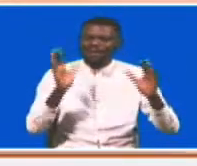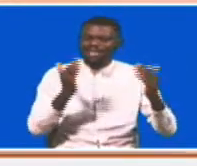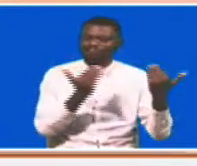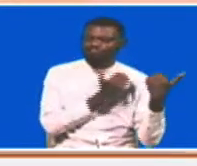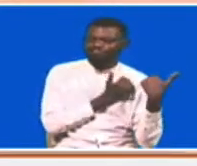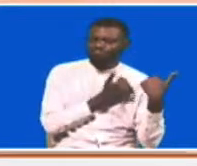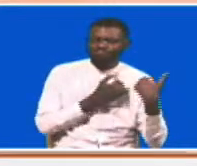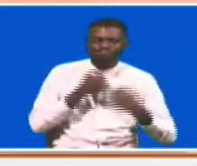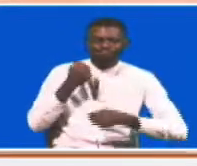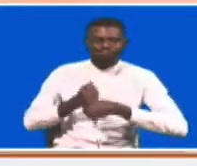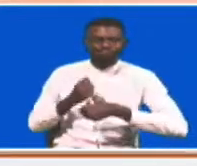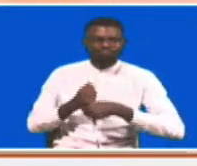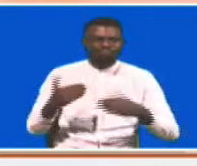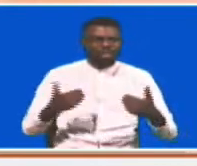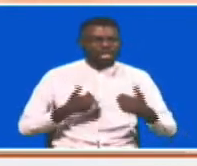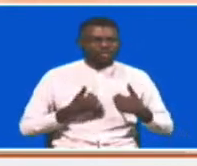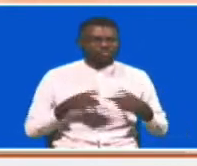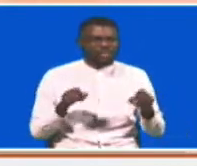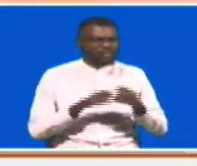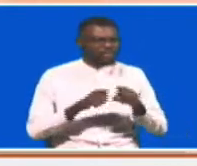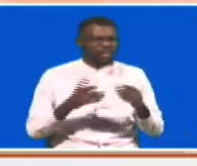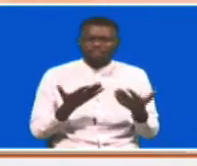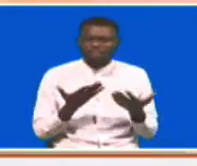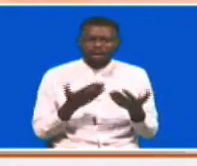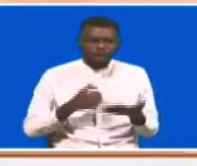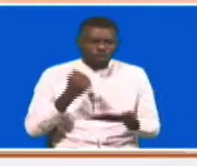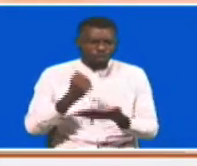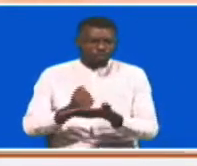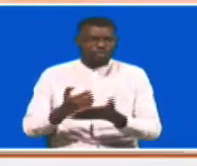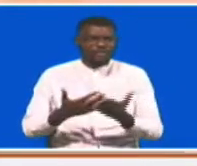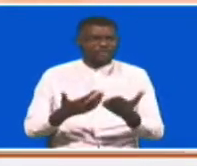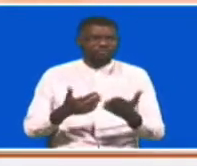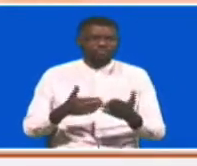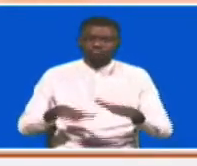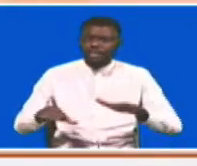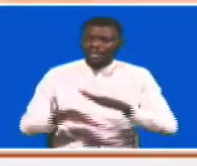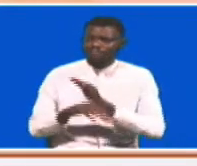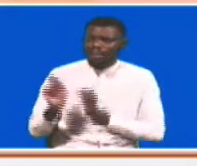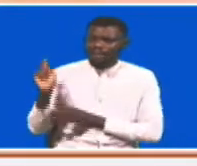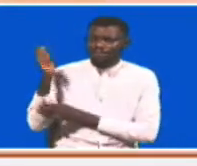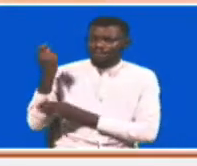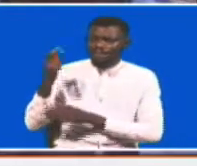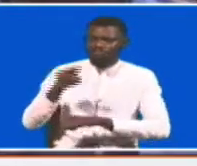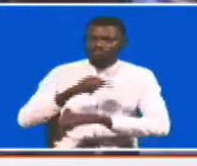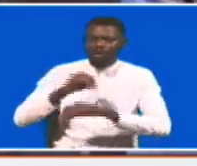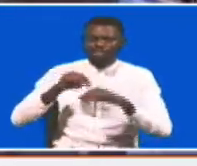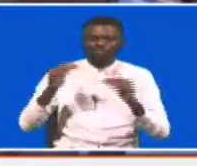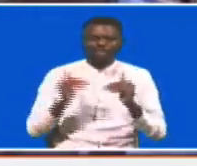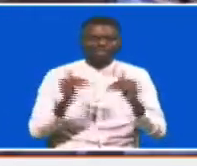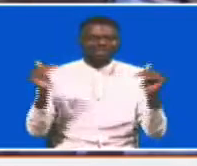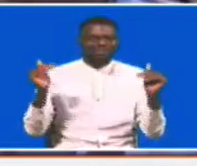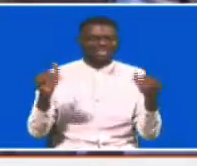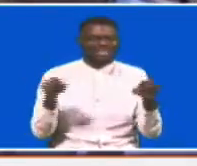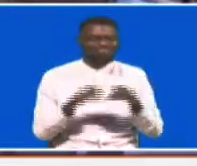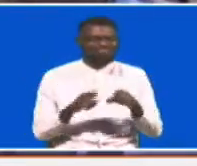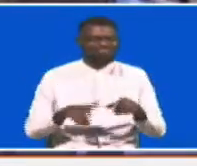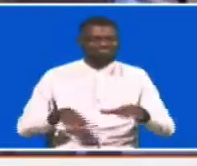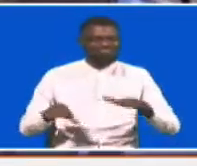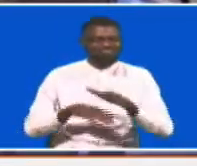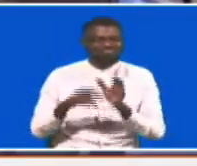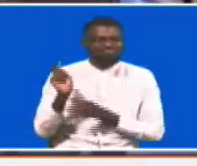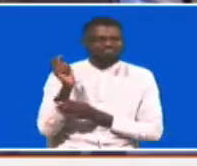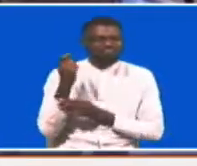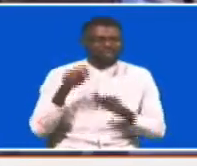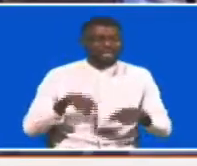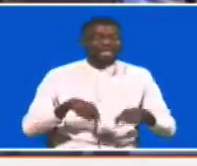and responsibilities, just like the counterpart office of the deputy president at the national level. The forum was graced by the deputy